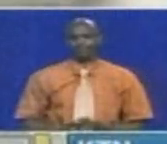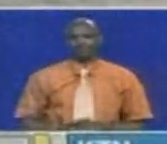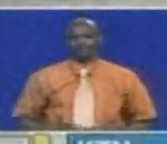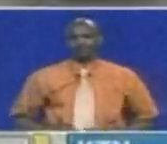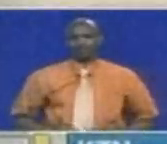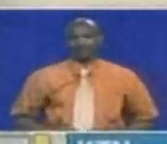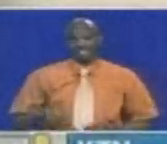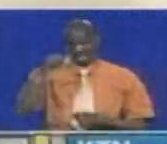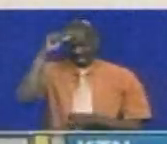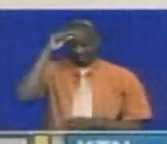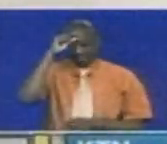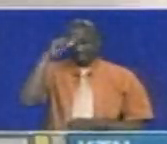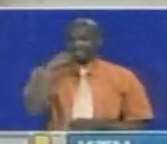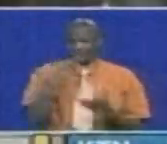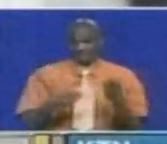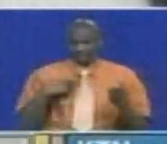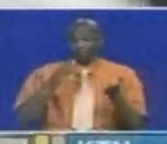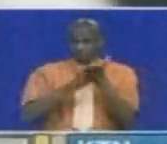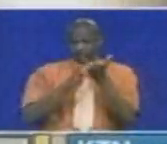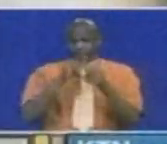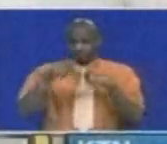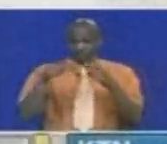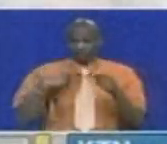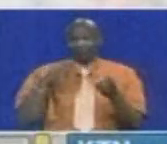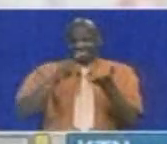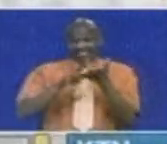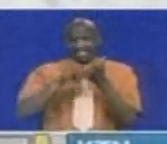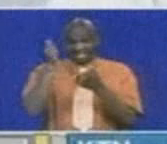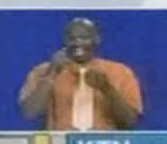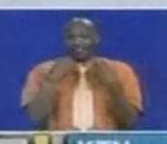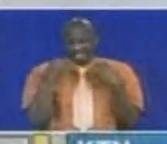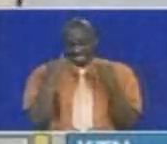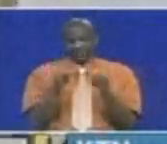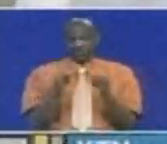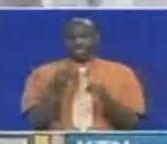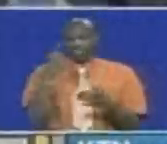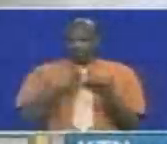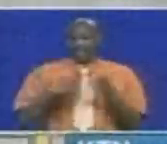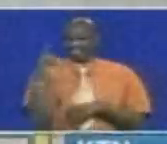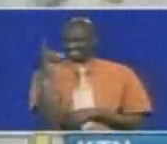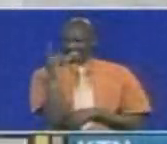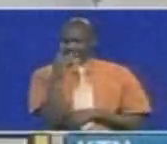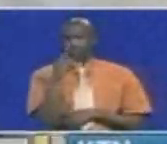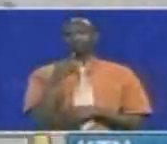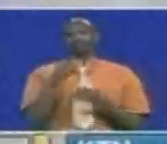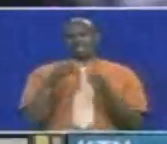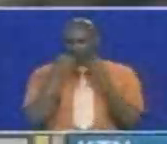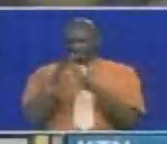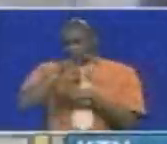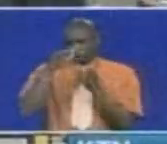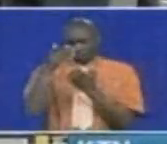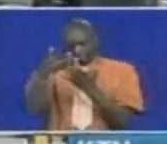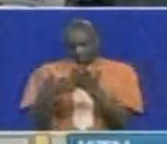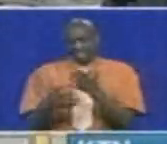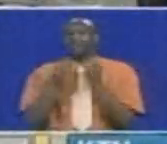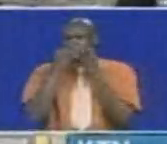The government is upbeat about the proposed process of registering Kenyans afresh to put them in a digital database, synchronizing all their